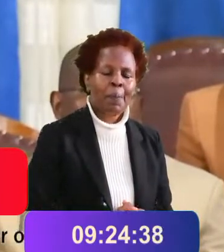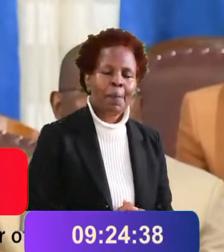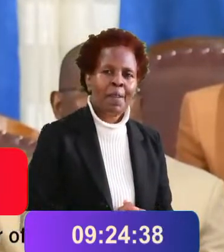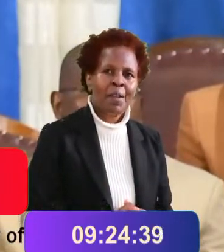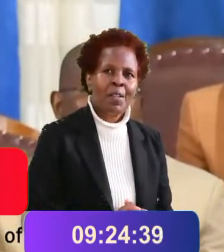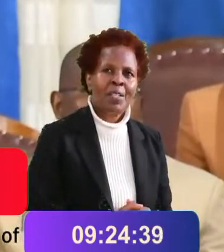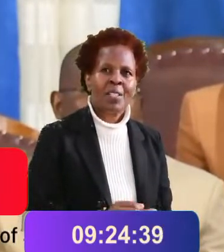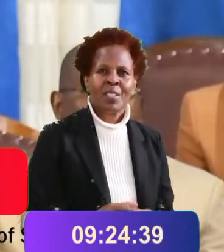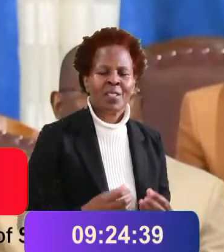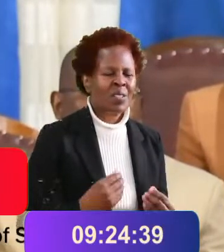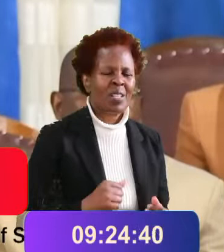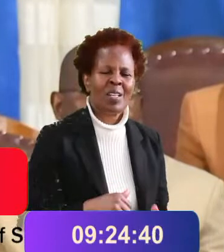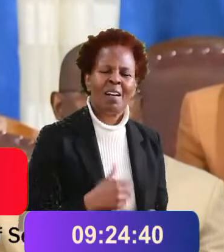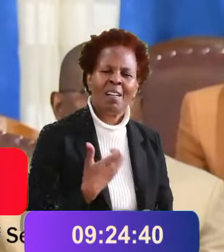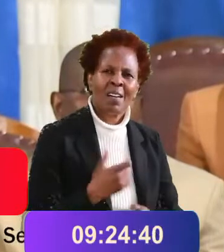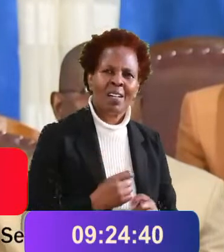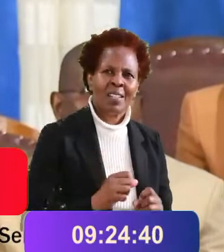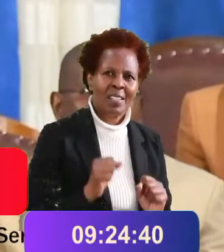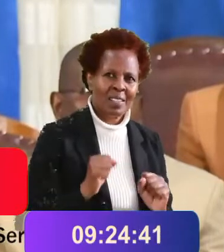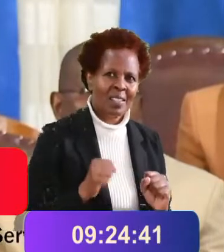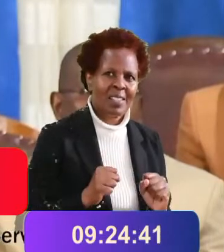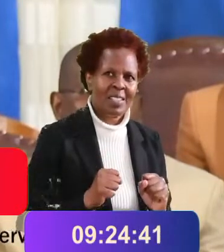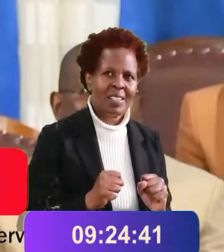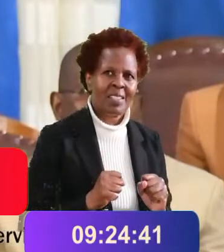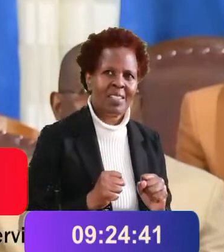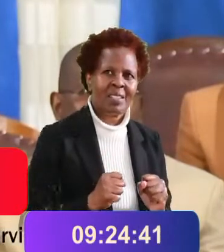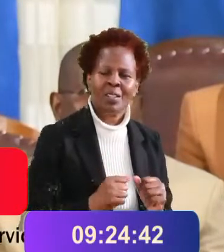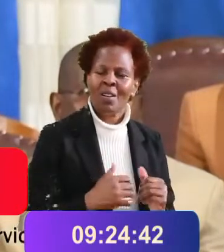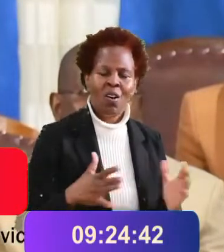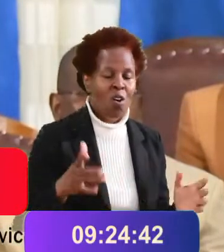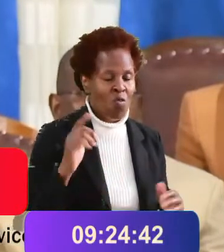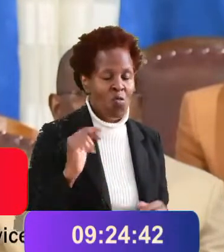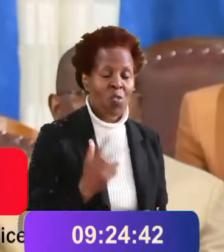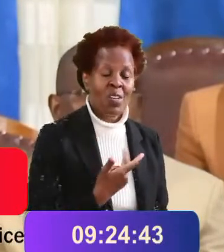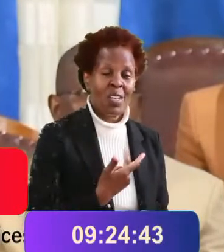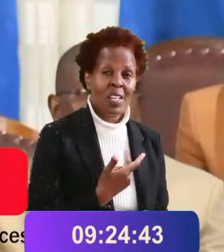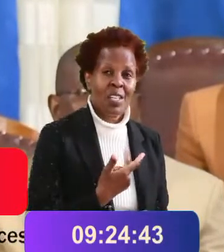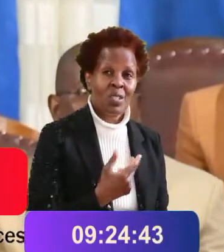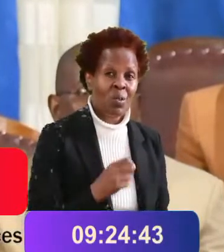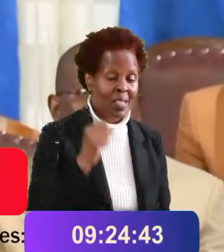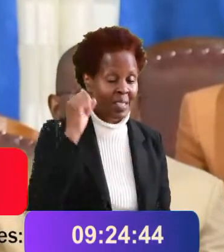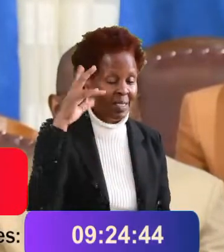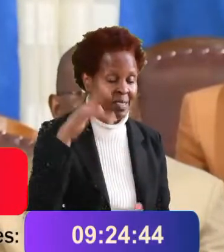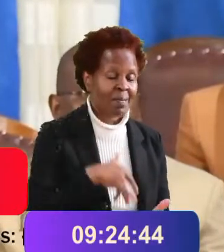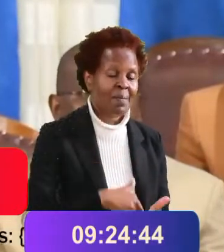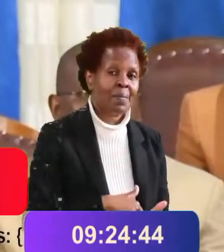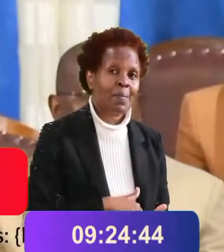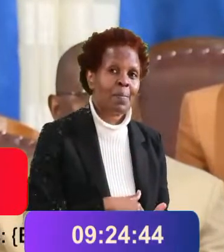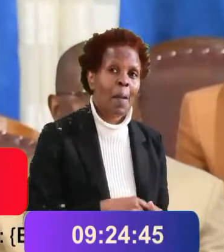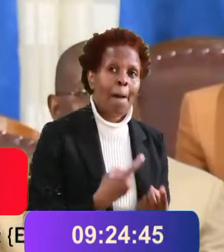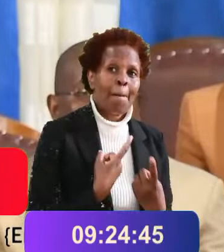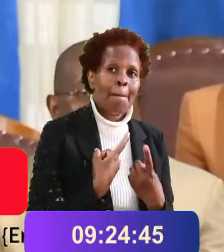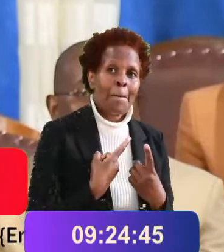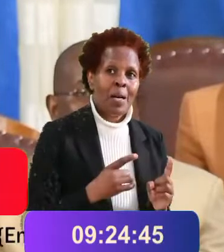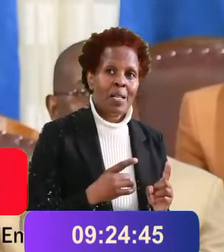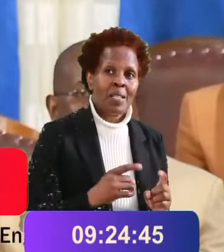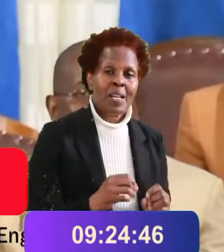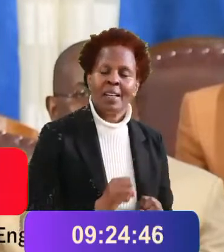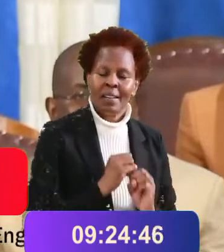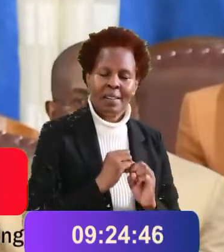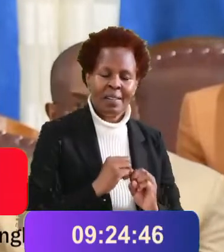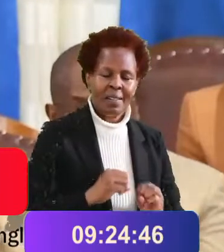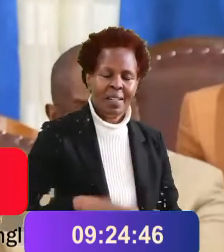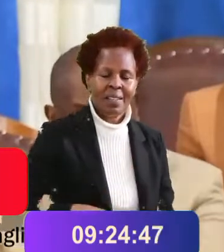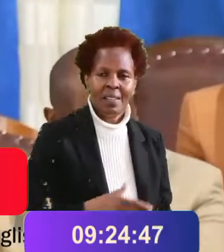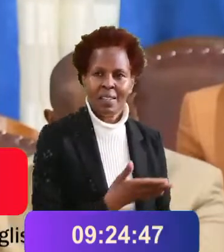be too sophisticated, too complex for us to make any sense out of them. But no circumstance, my